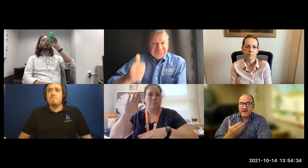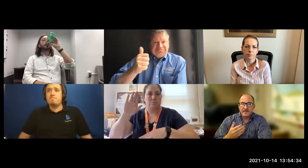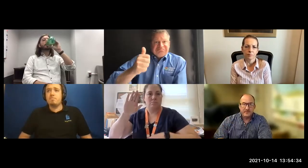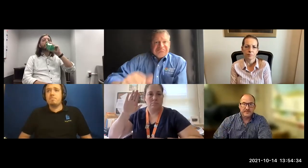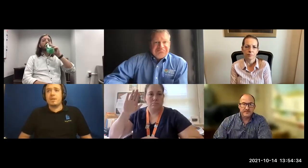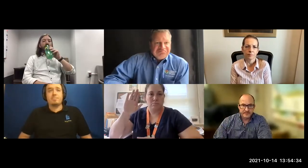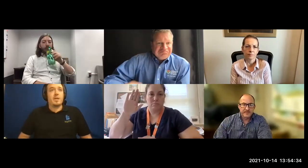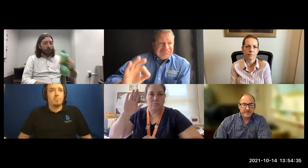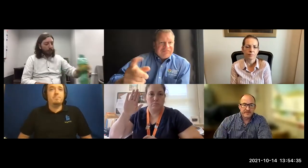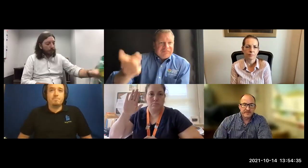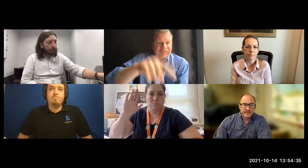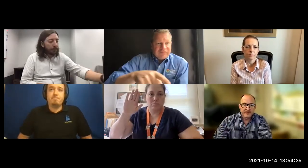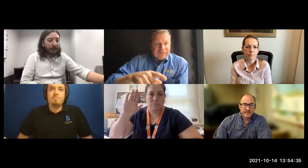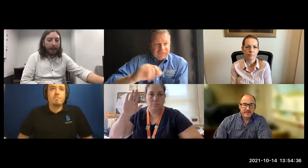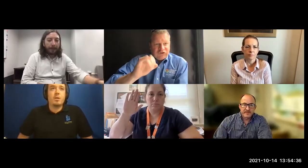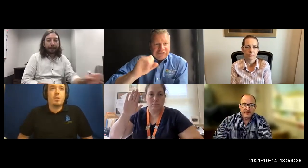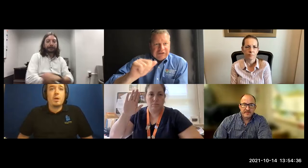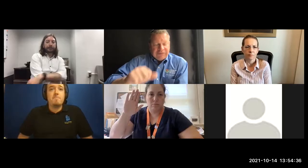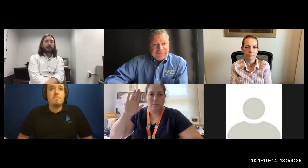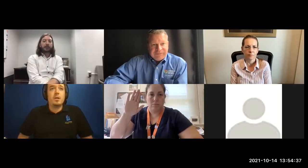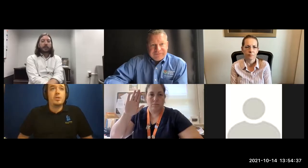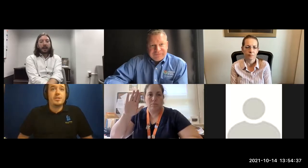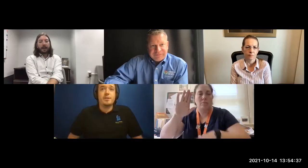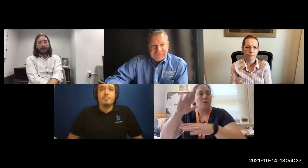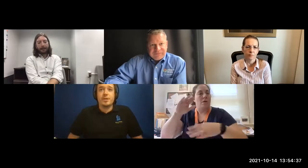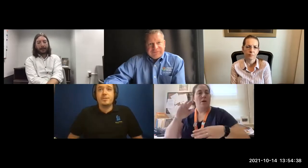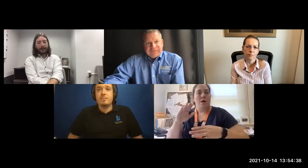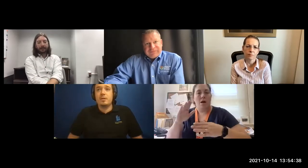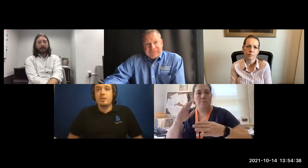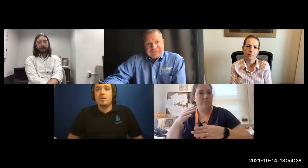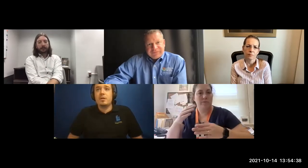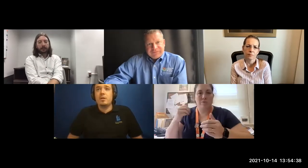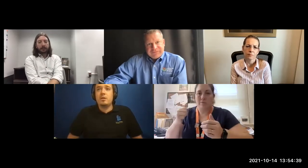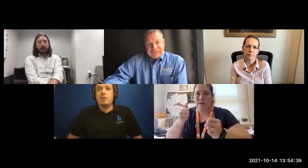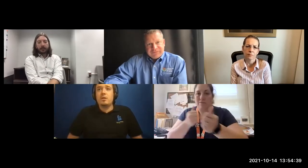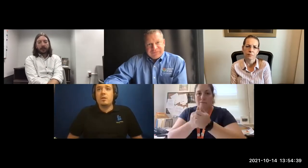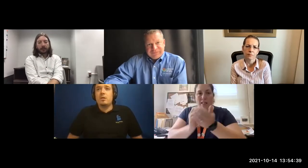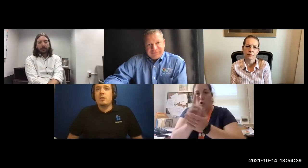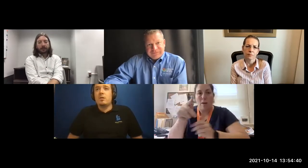Oren? Yeah, thank you. Okay, Jessica, Jess?